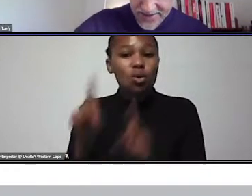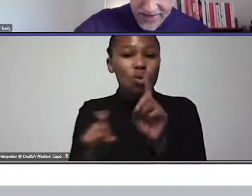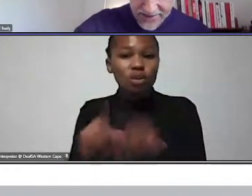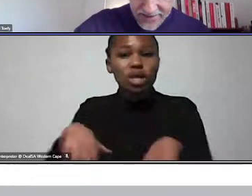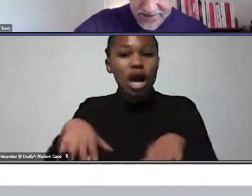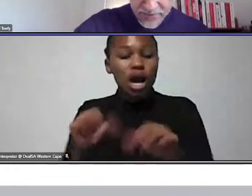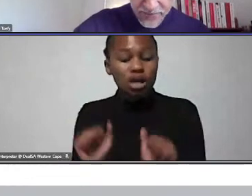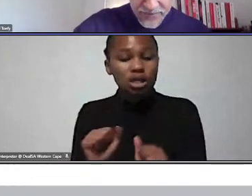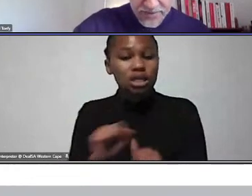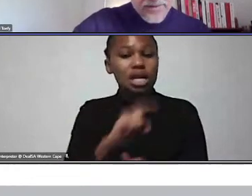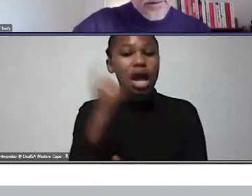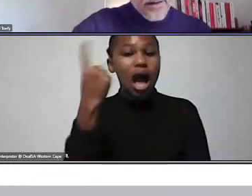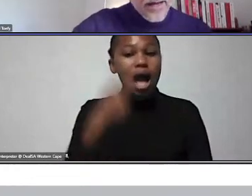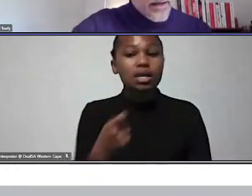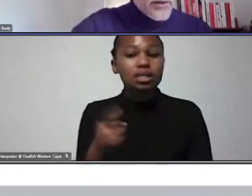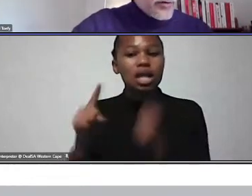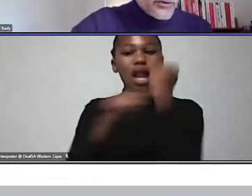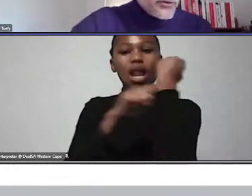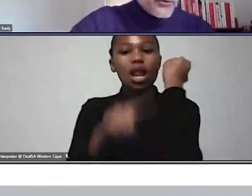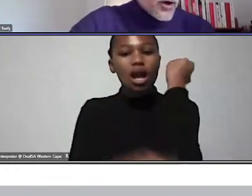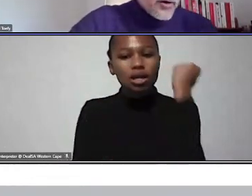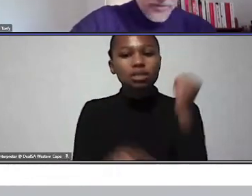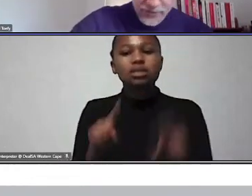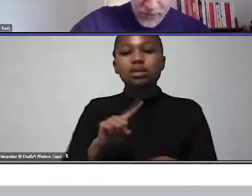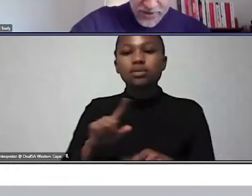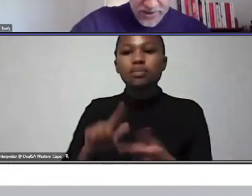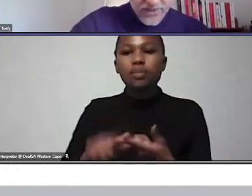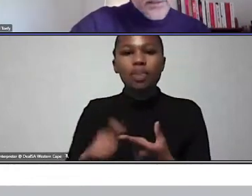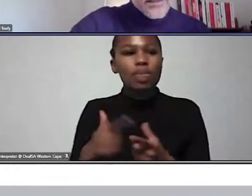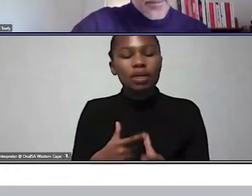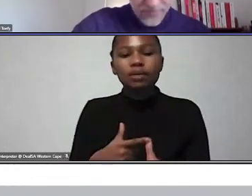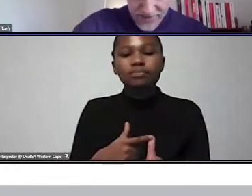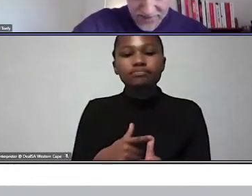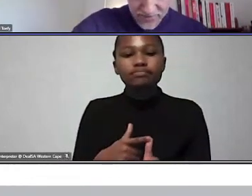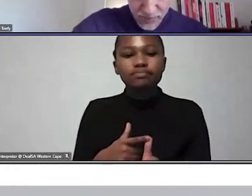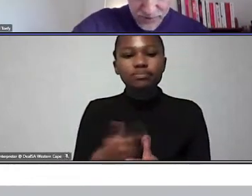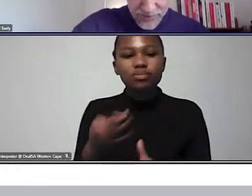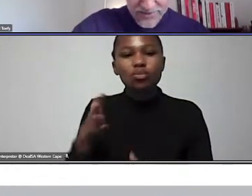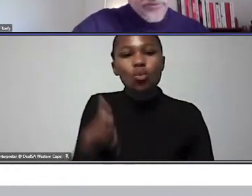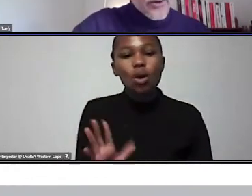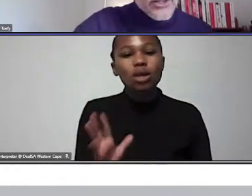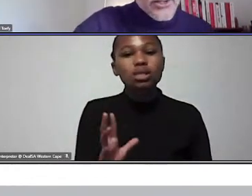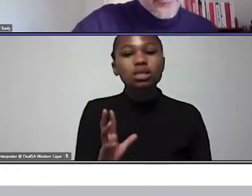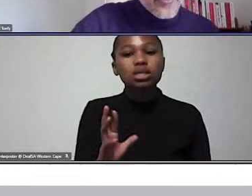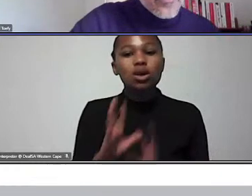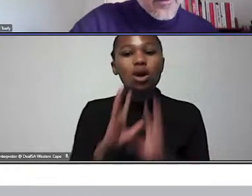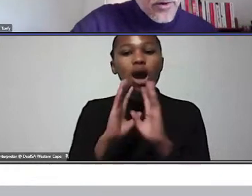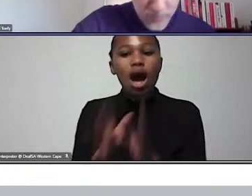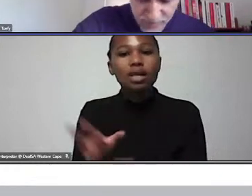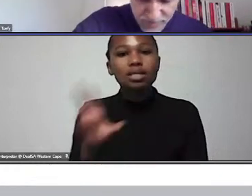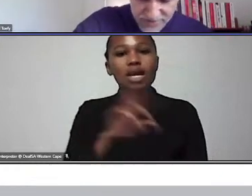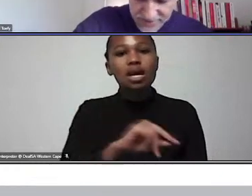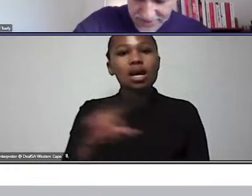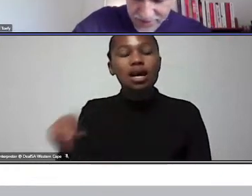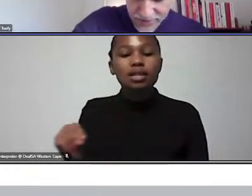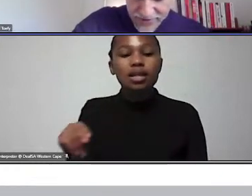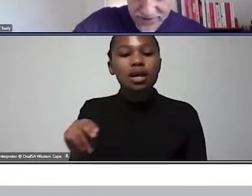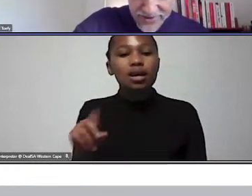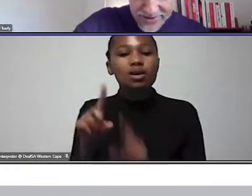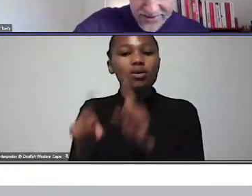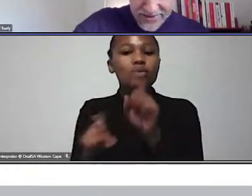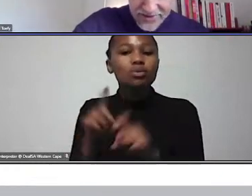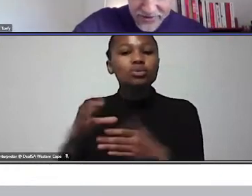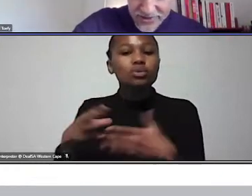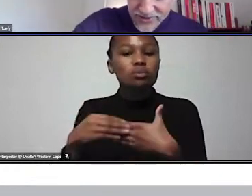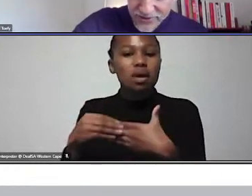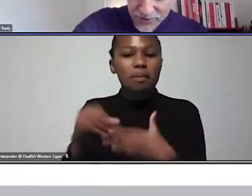last, and then I'll hand over to you, Karen, if you want to answer some of the other more specific questions from Honourable Member Seleko